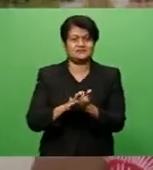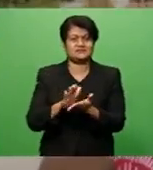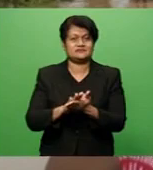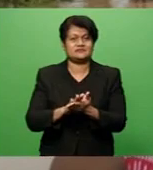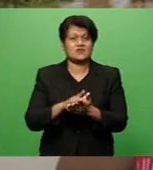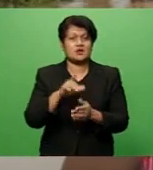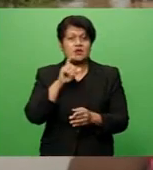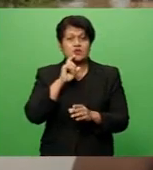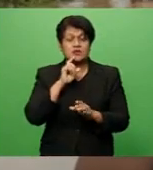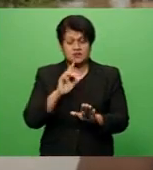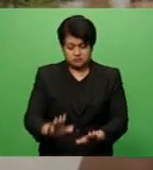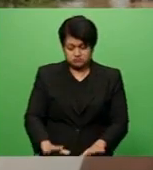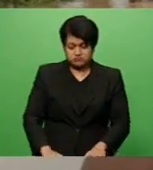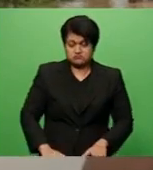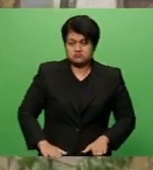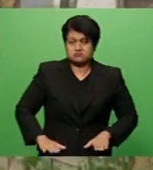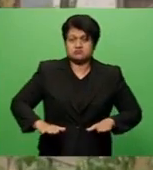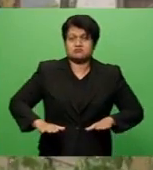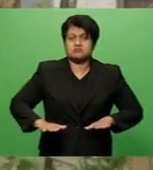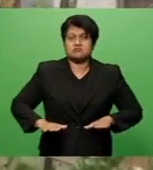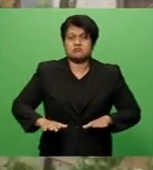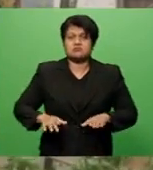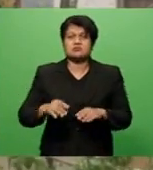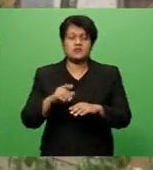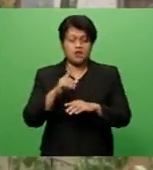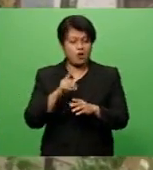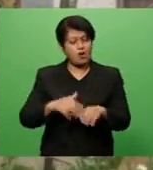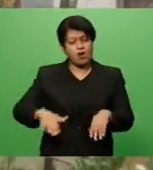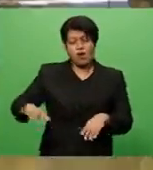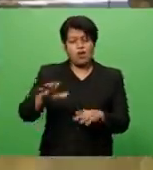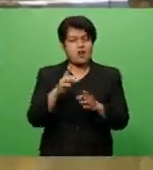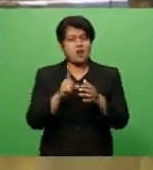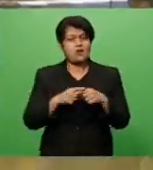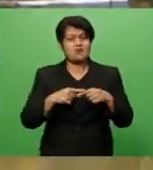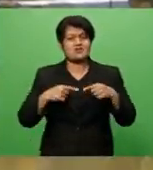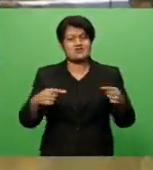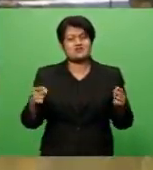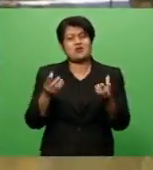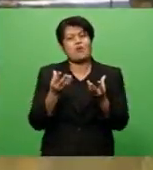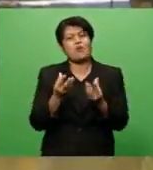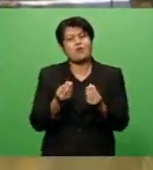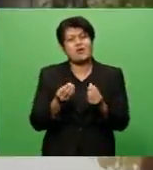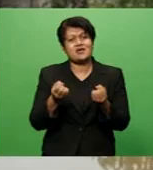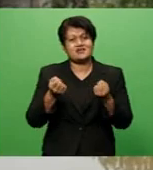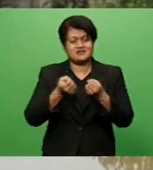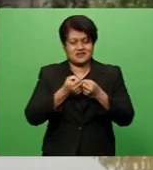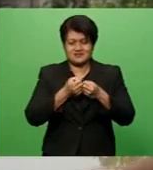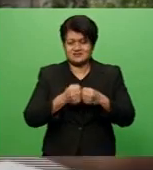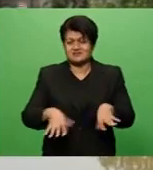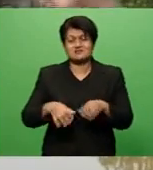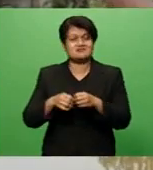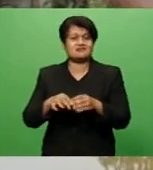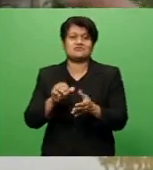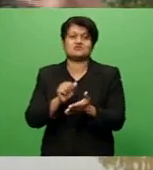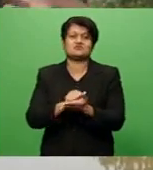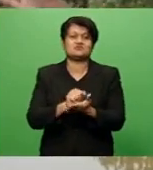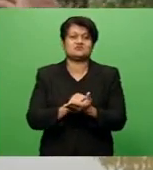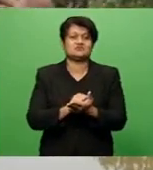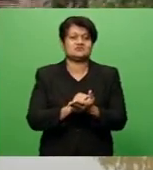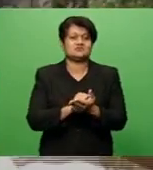Water level has reached to the height of my knees. All our belongings are wet and damaged. See the people how they cross